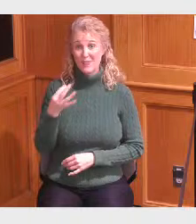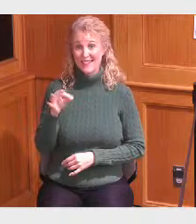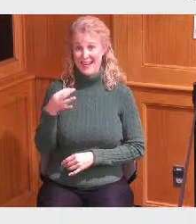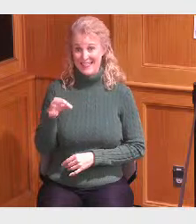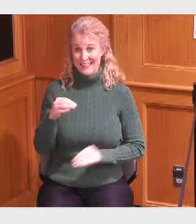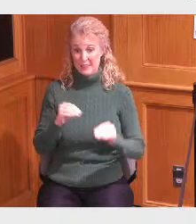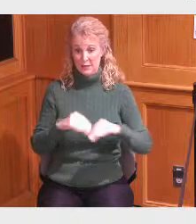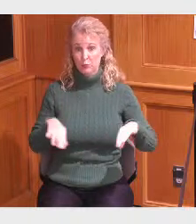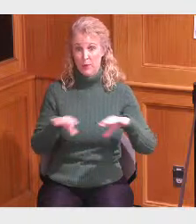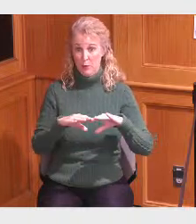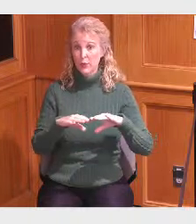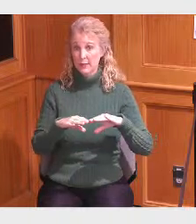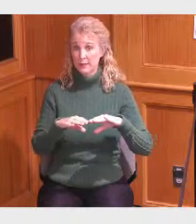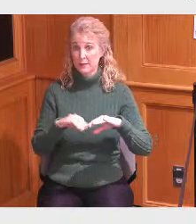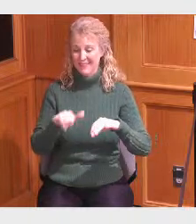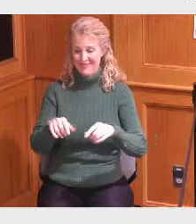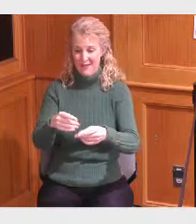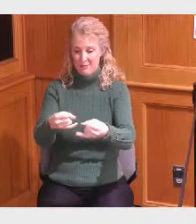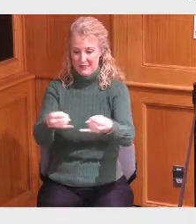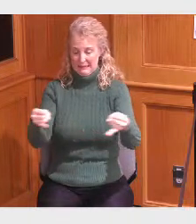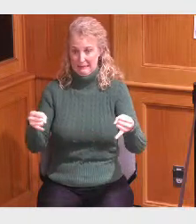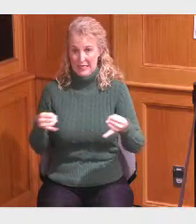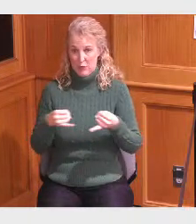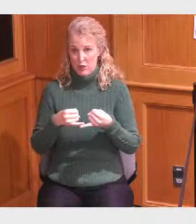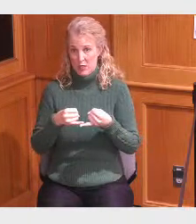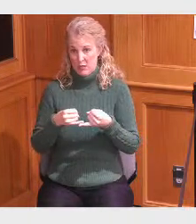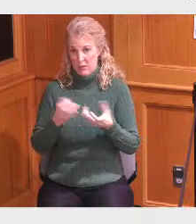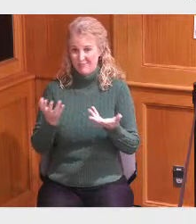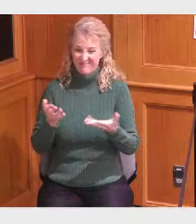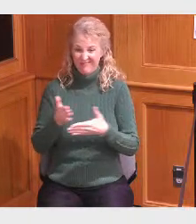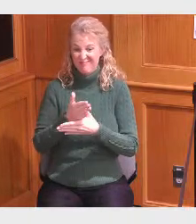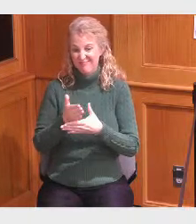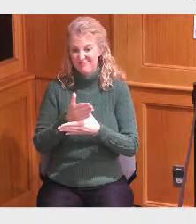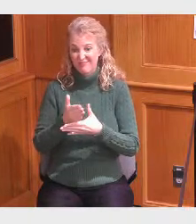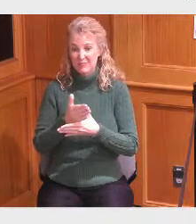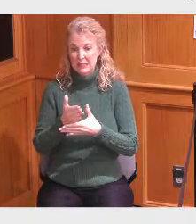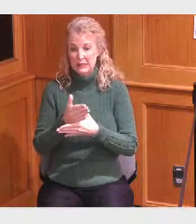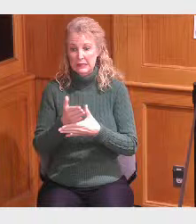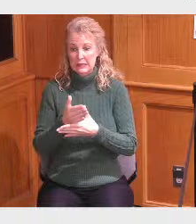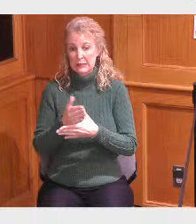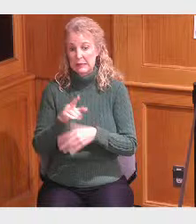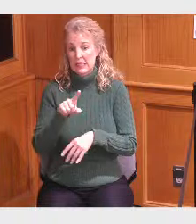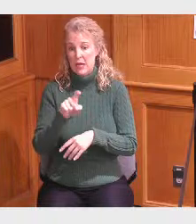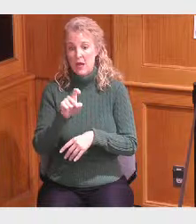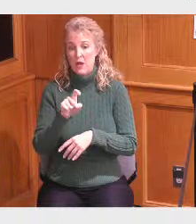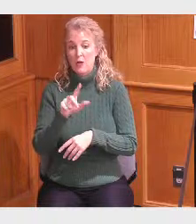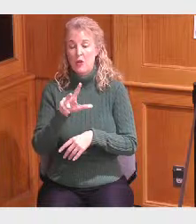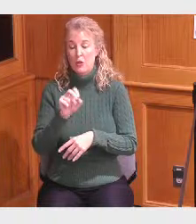the assessments averages would be averaging over the 4-year period around